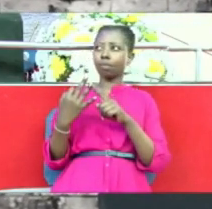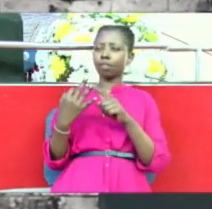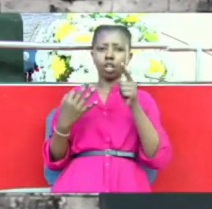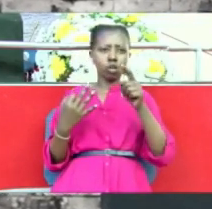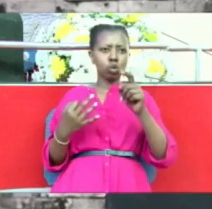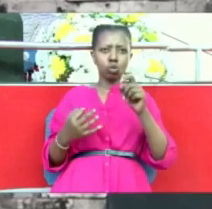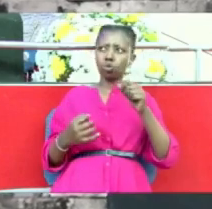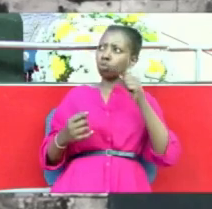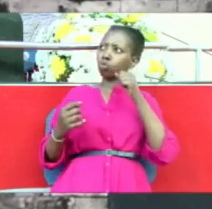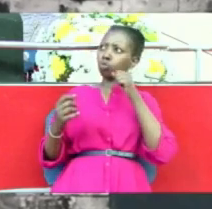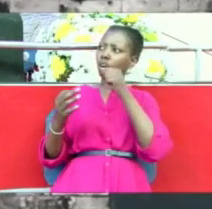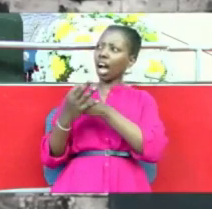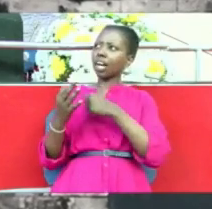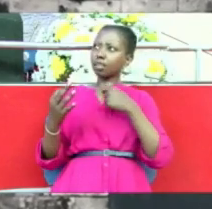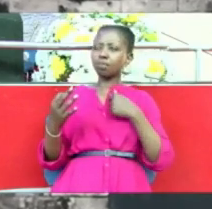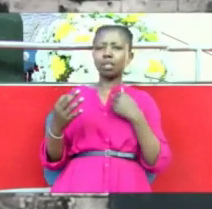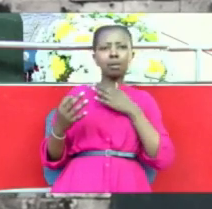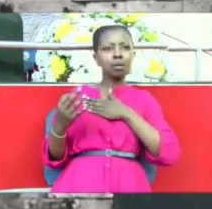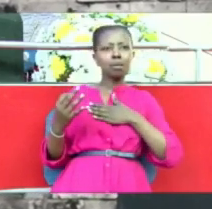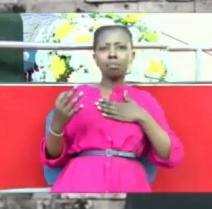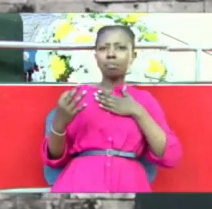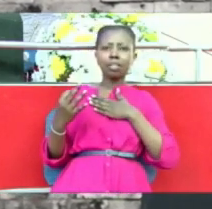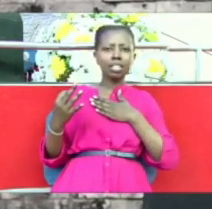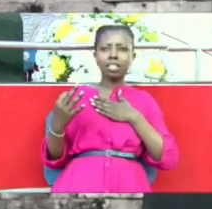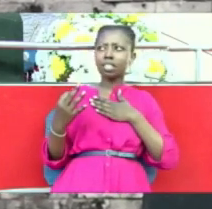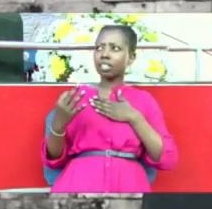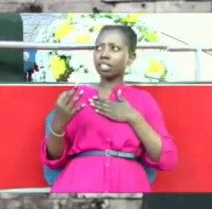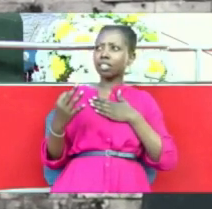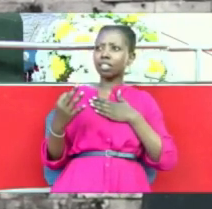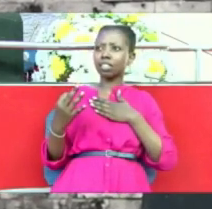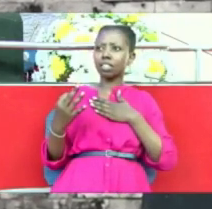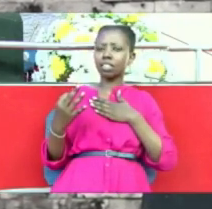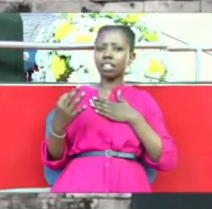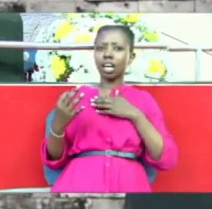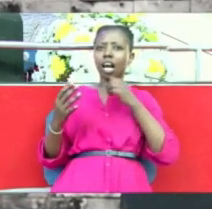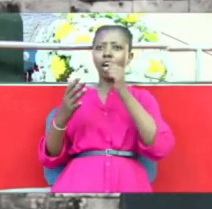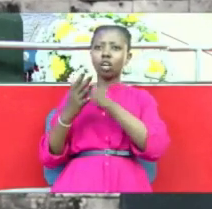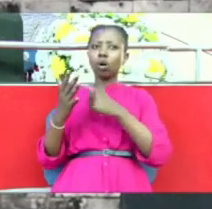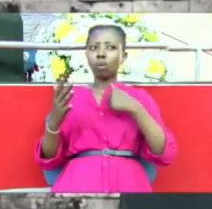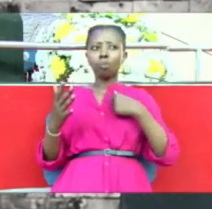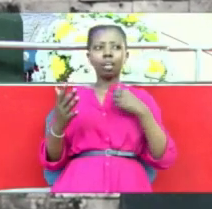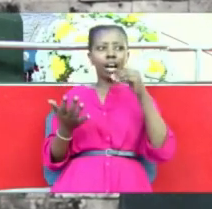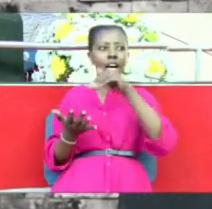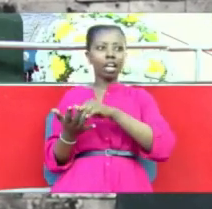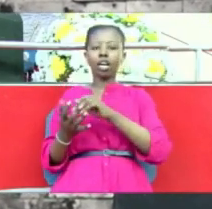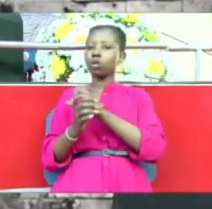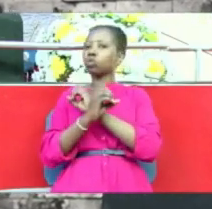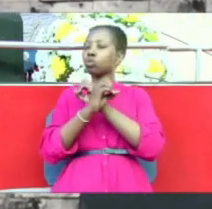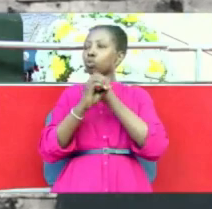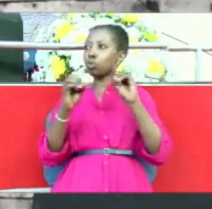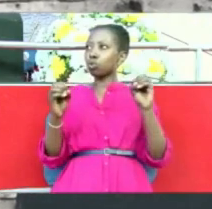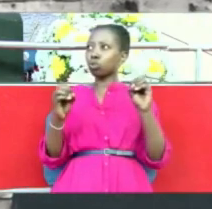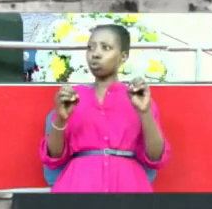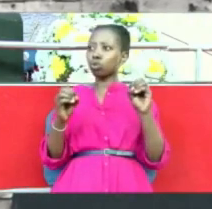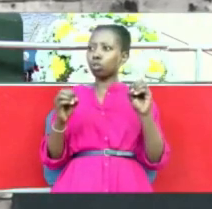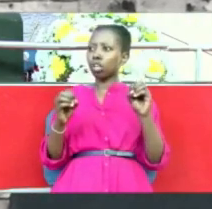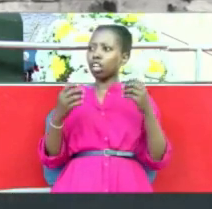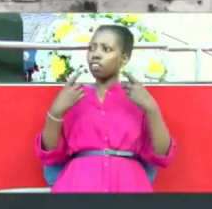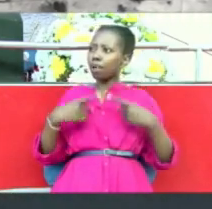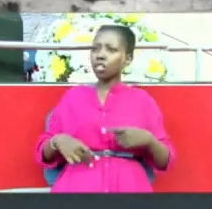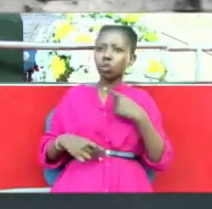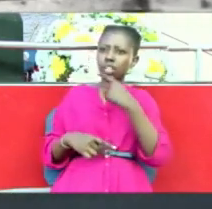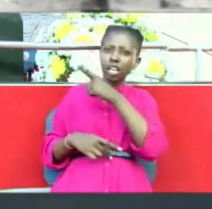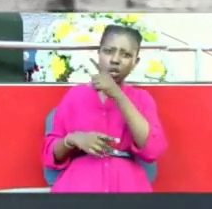Umenigonga. Please don't do it again. Sinigonge tena. Mtu akikwambia hivyo.